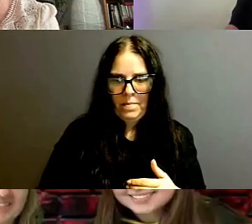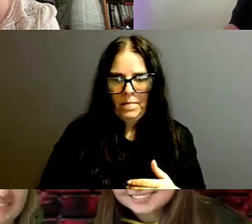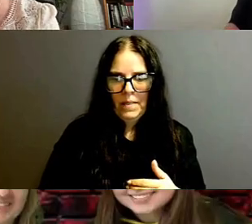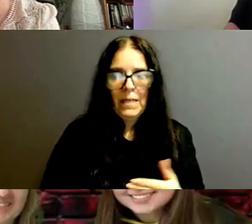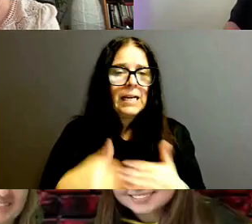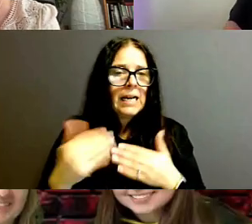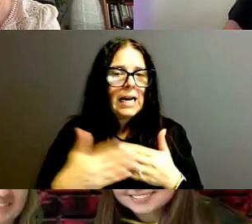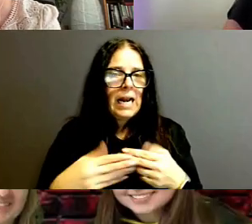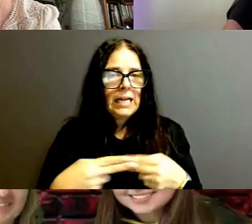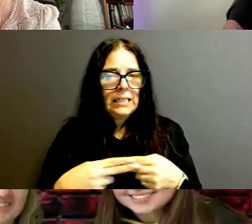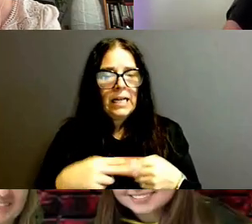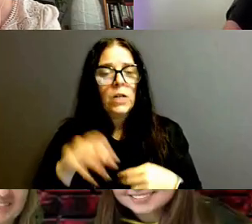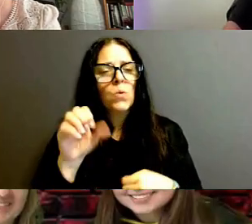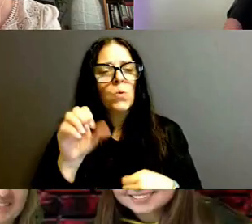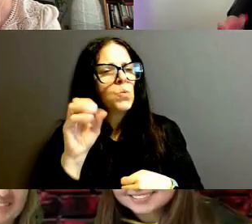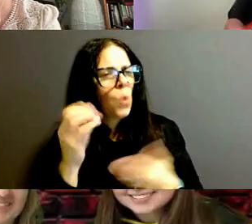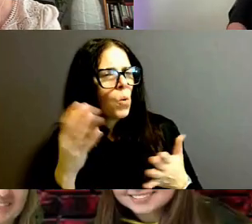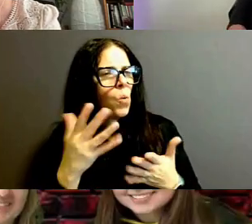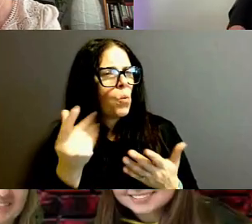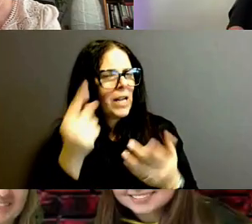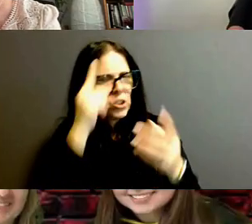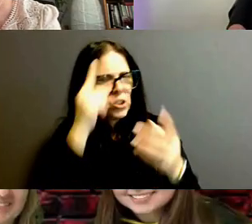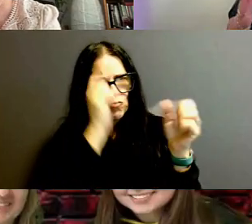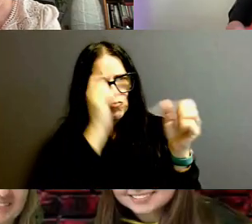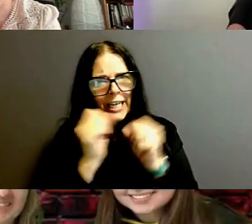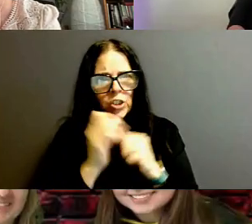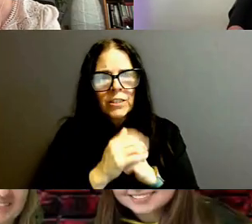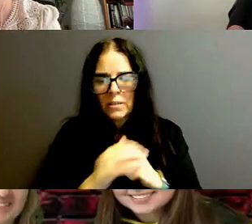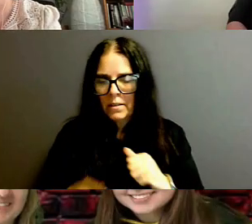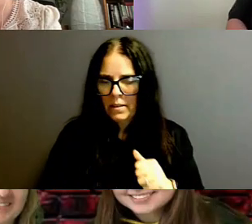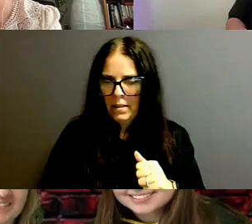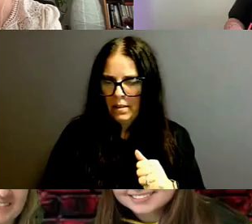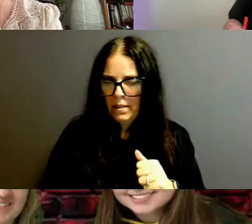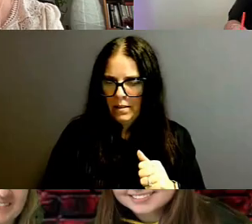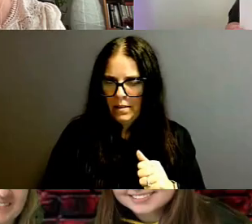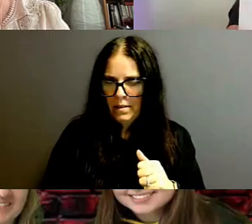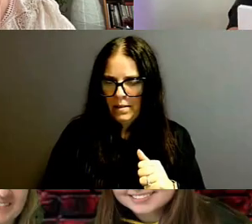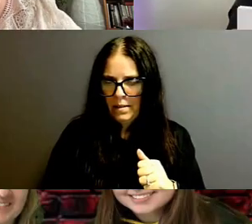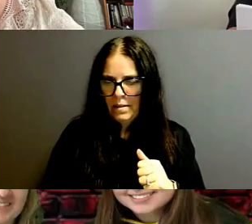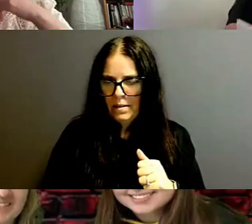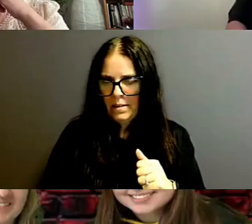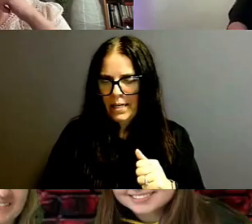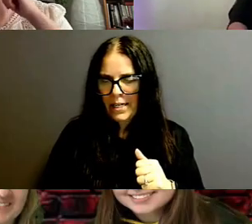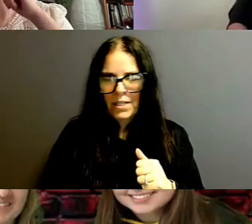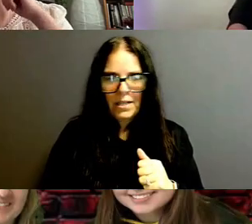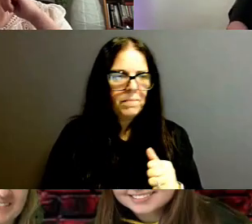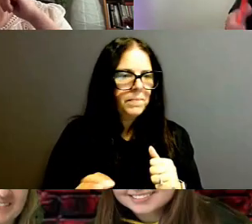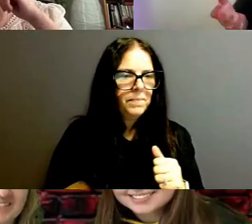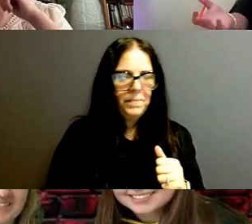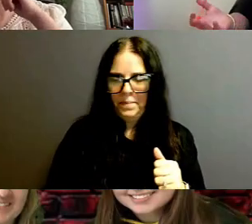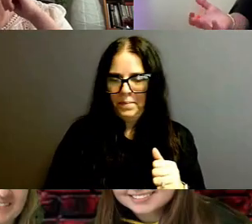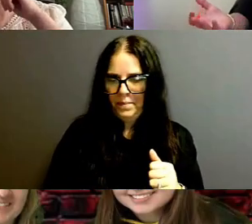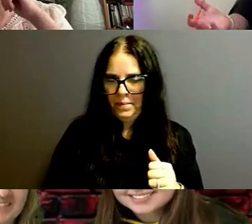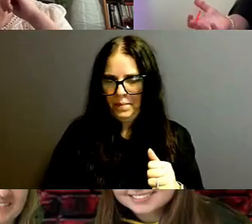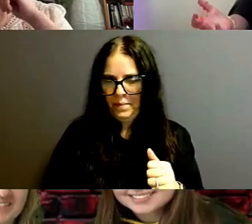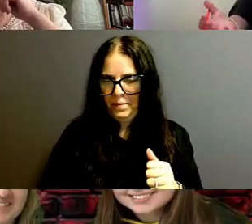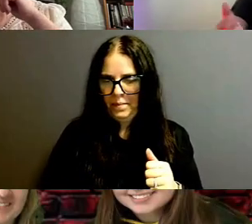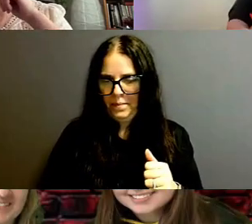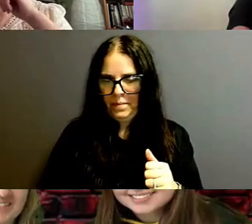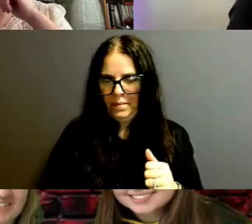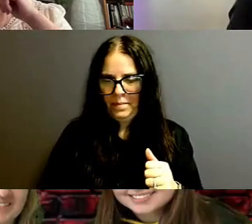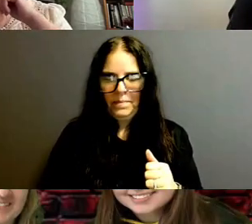So what strategies? So how can we use social media to build our